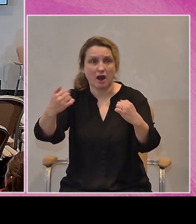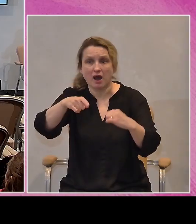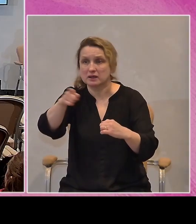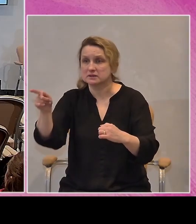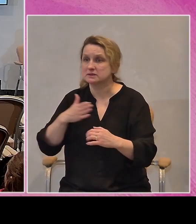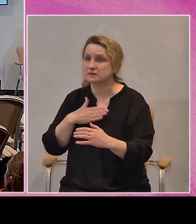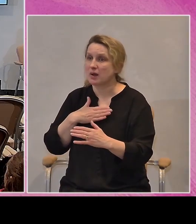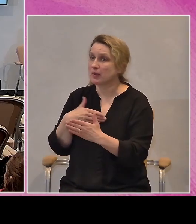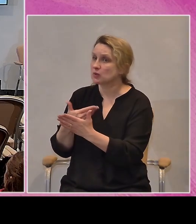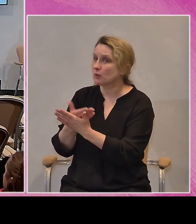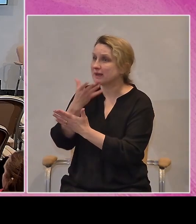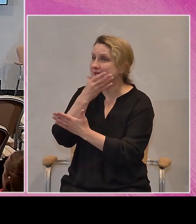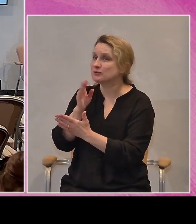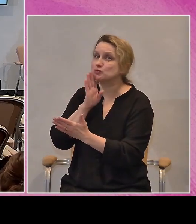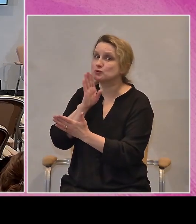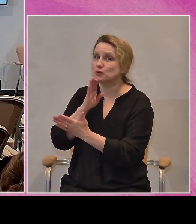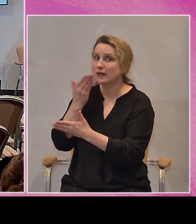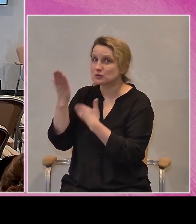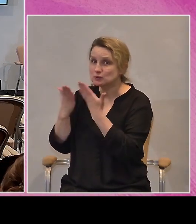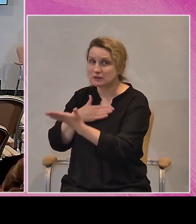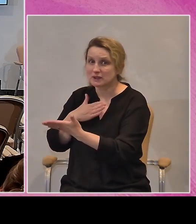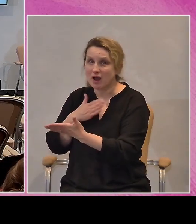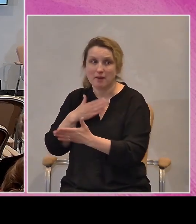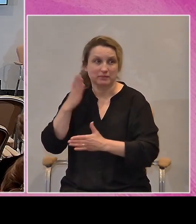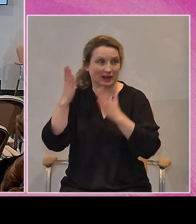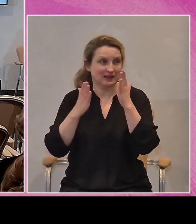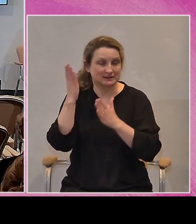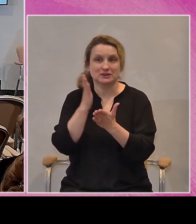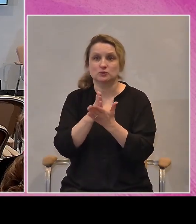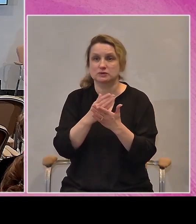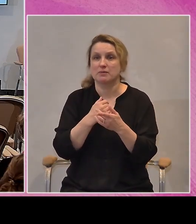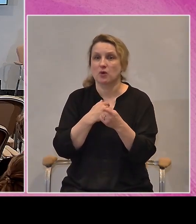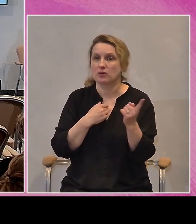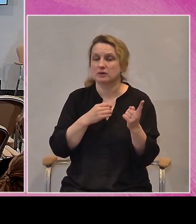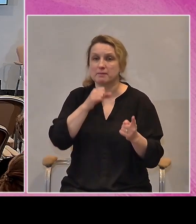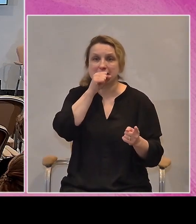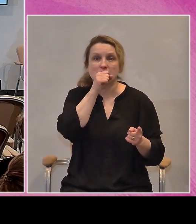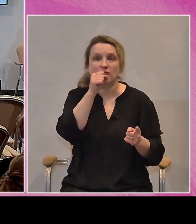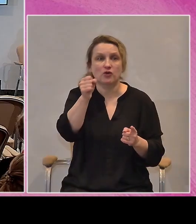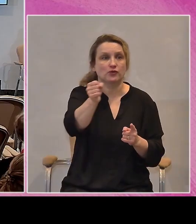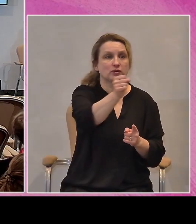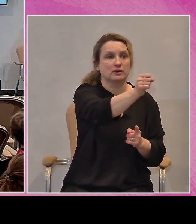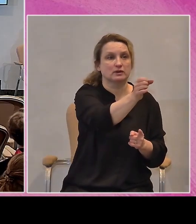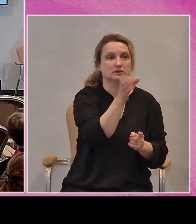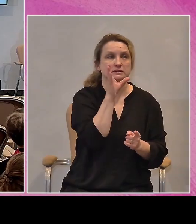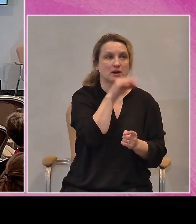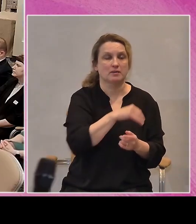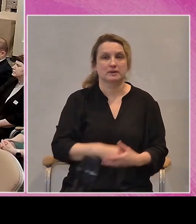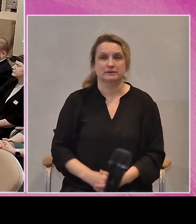any people in the audience who would like to ask a question from these ladies? There is a